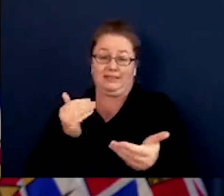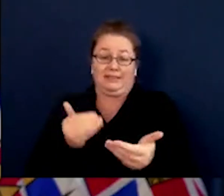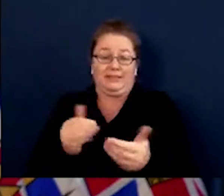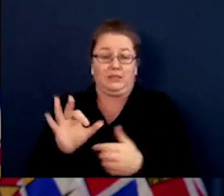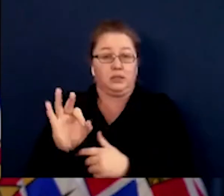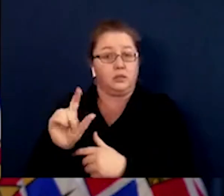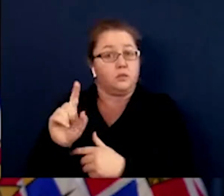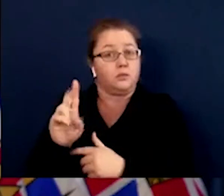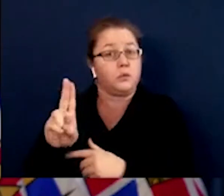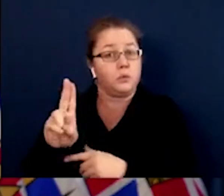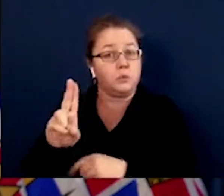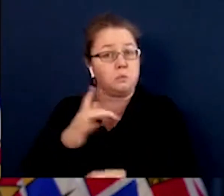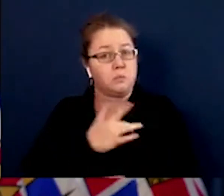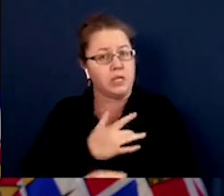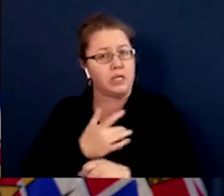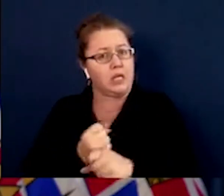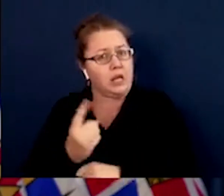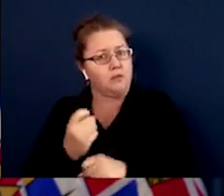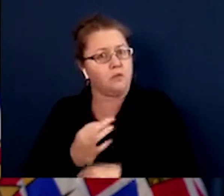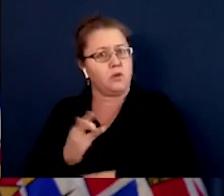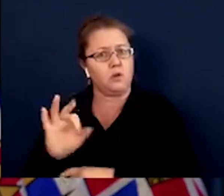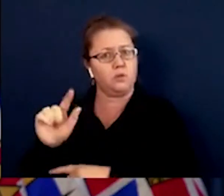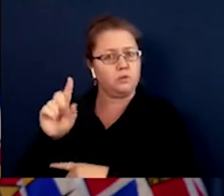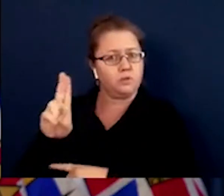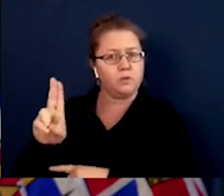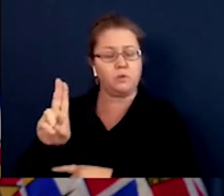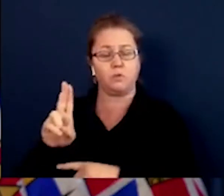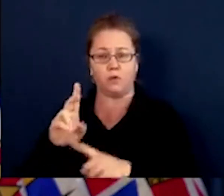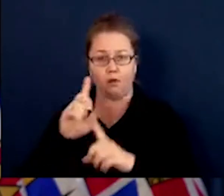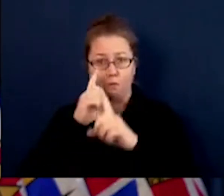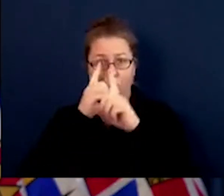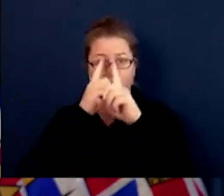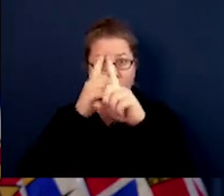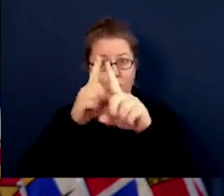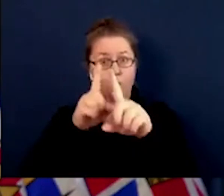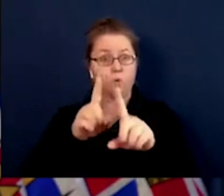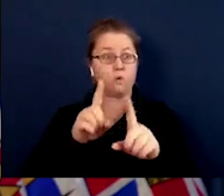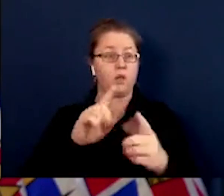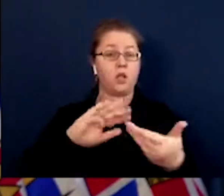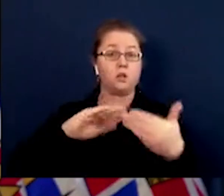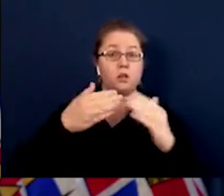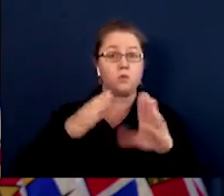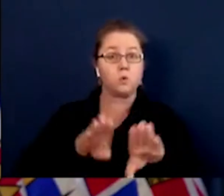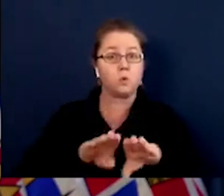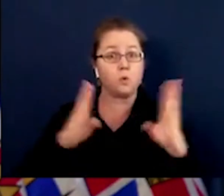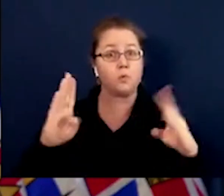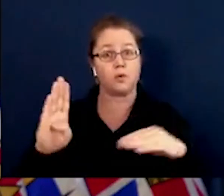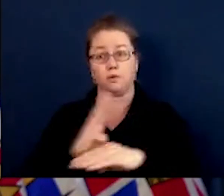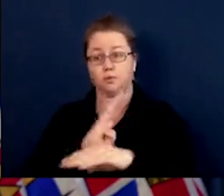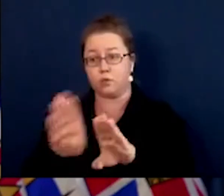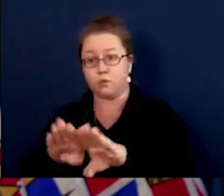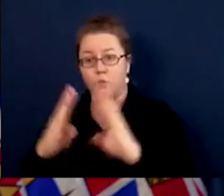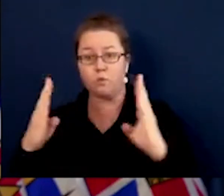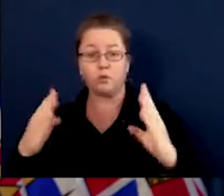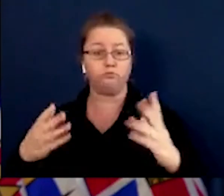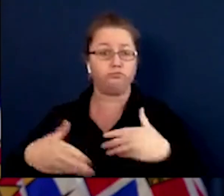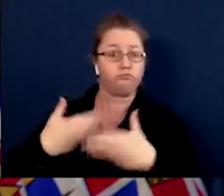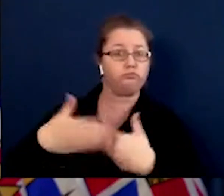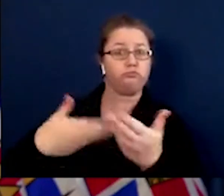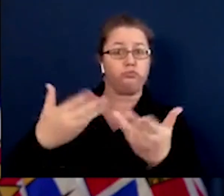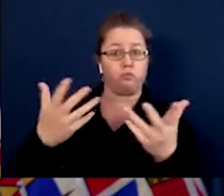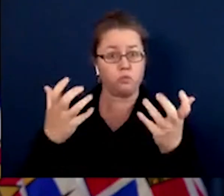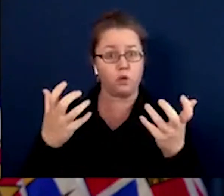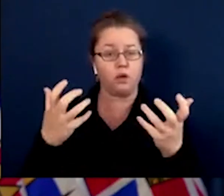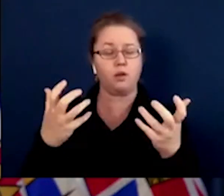our businesses, our schools open for the health and well-being of all of our communities. Now is a time where